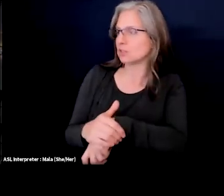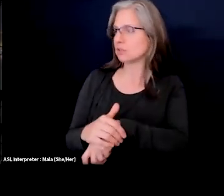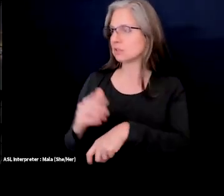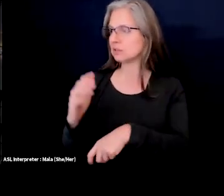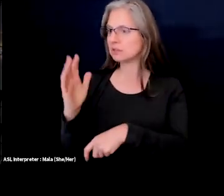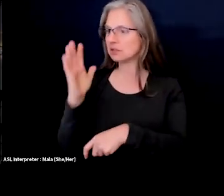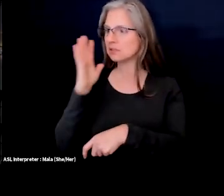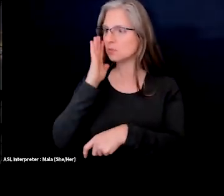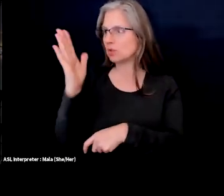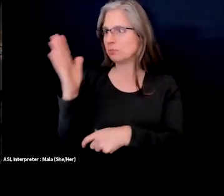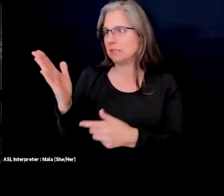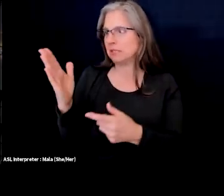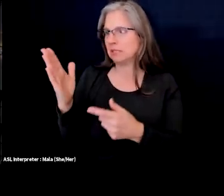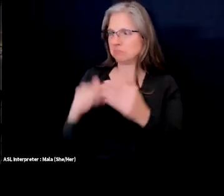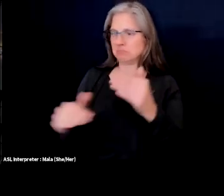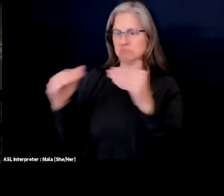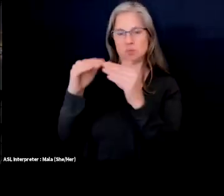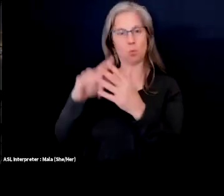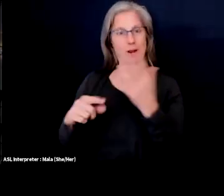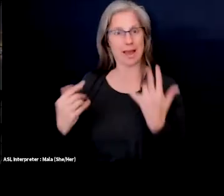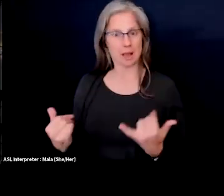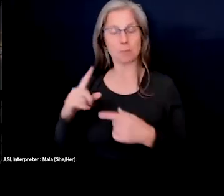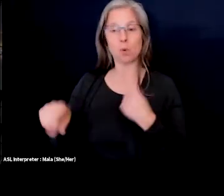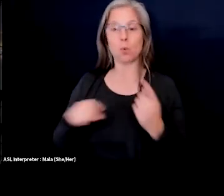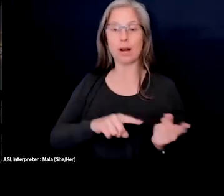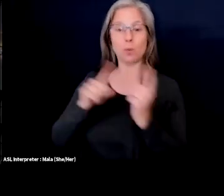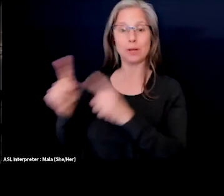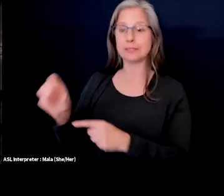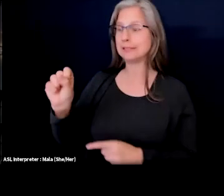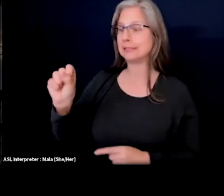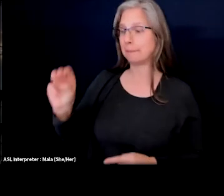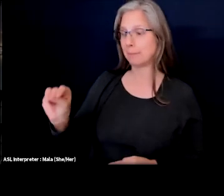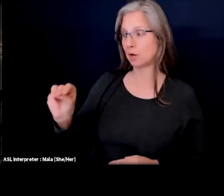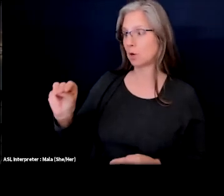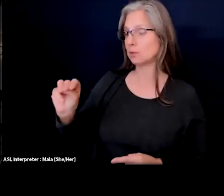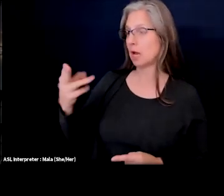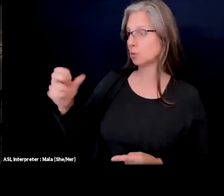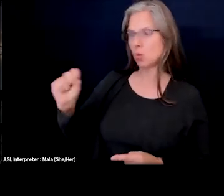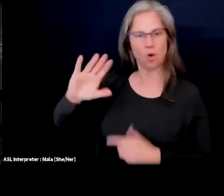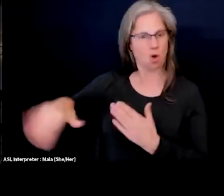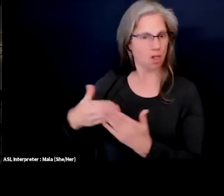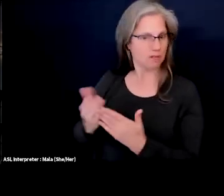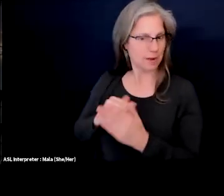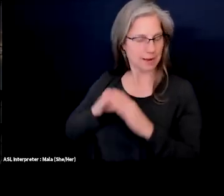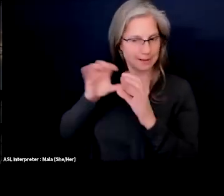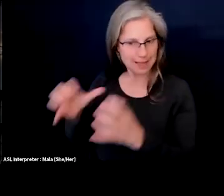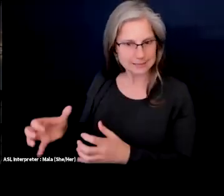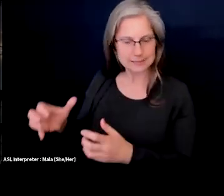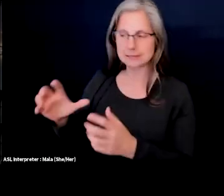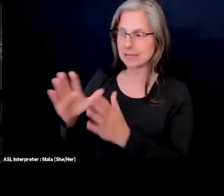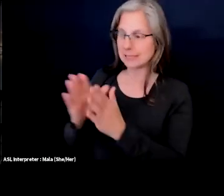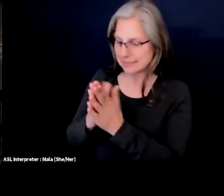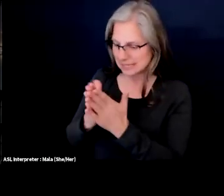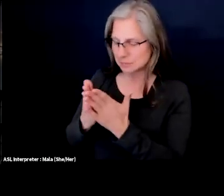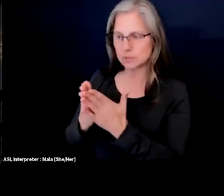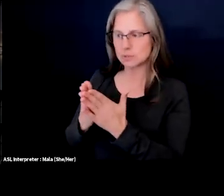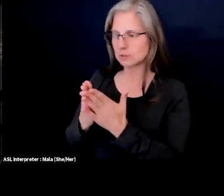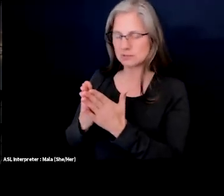to what it is right now. But when I attended to San Marcos High School, all my classes and my textbooks were in